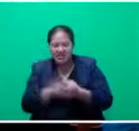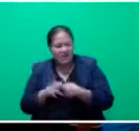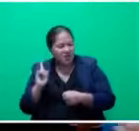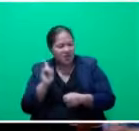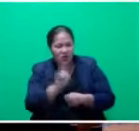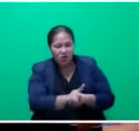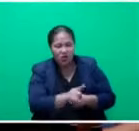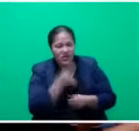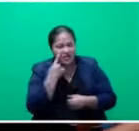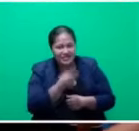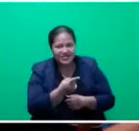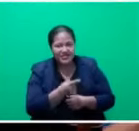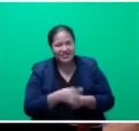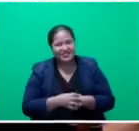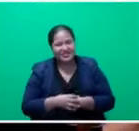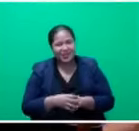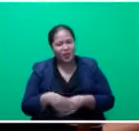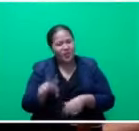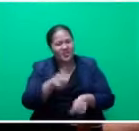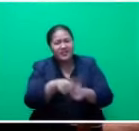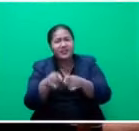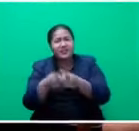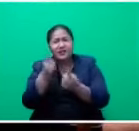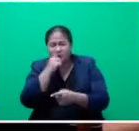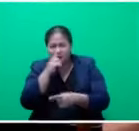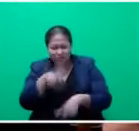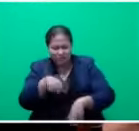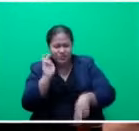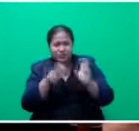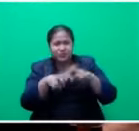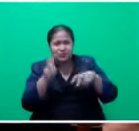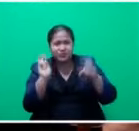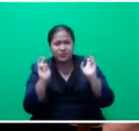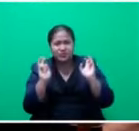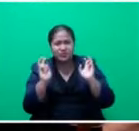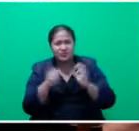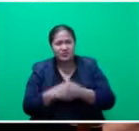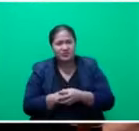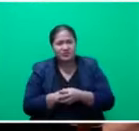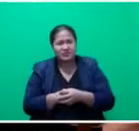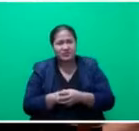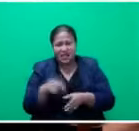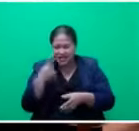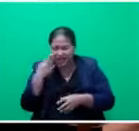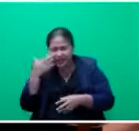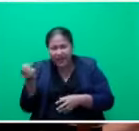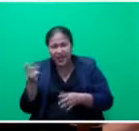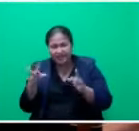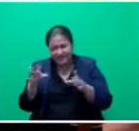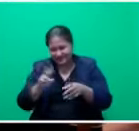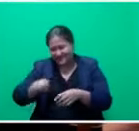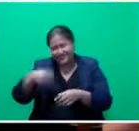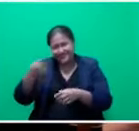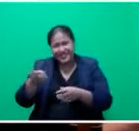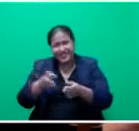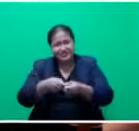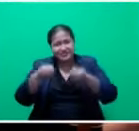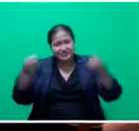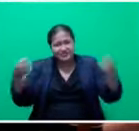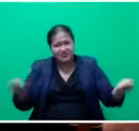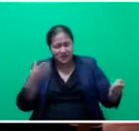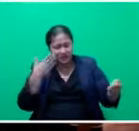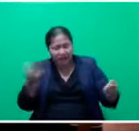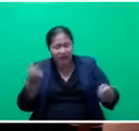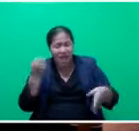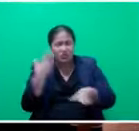redundant. The same workers who found the same jobs being advertised in the Fiji Sun the following week. They will